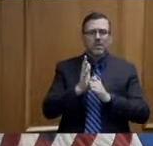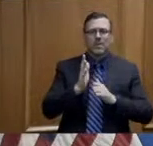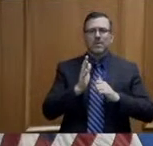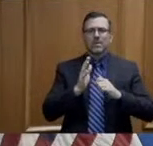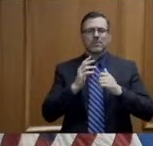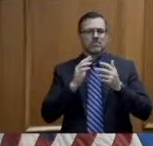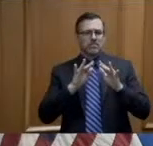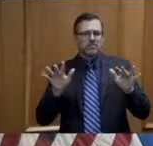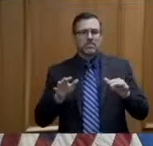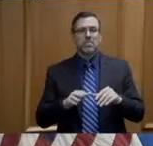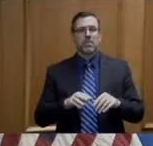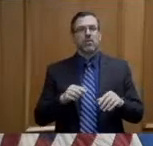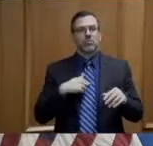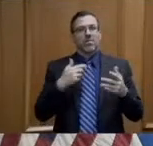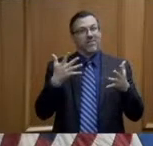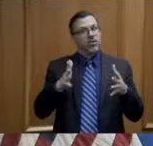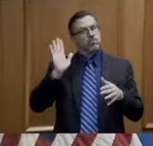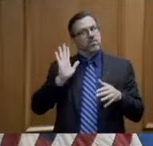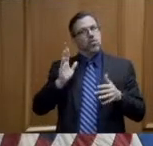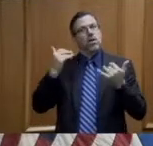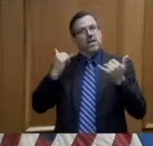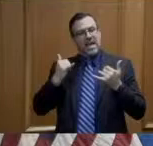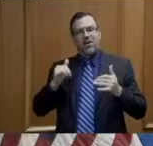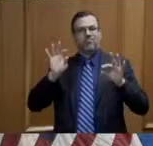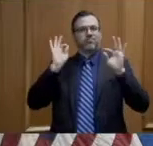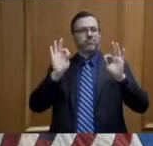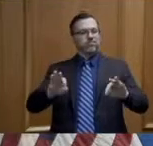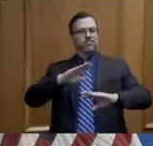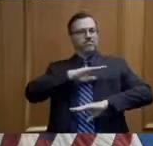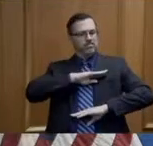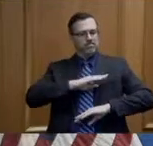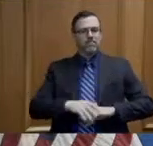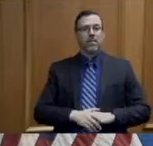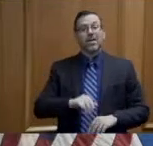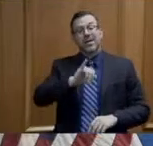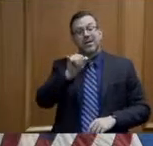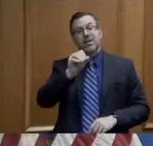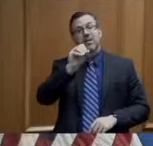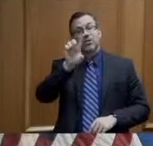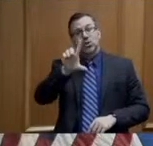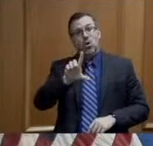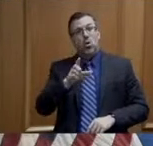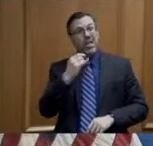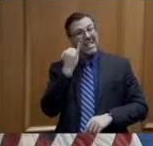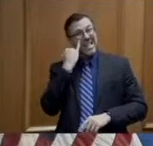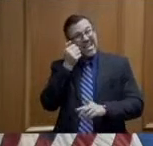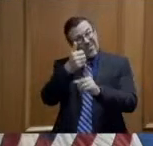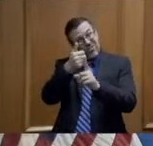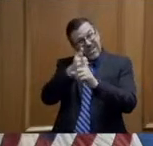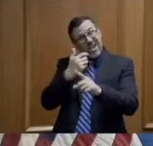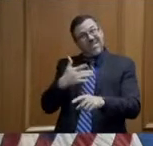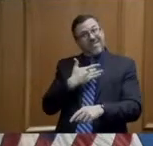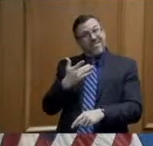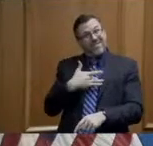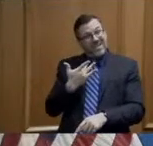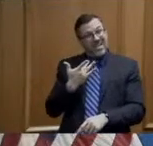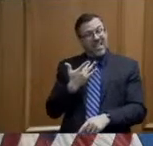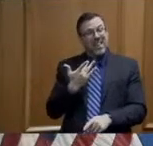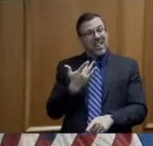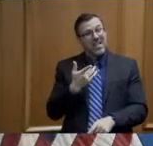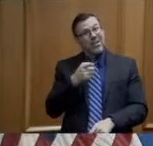us the opportunity to expand this testing. And I would say, Joel, if you feel like you need a test because of